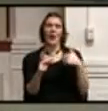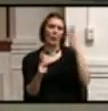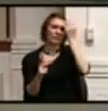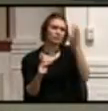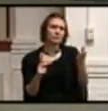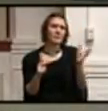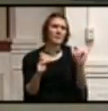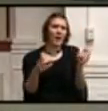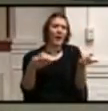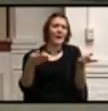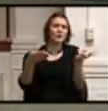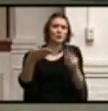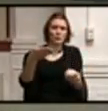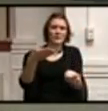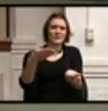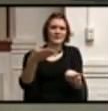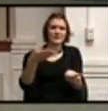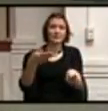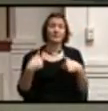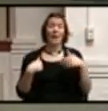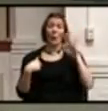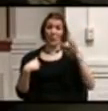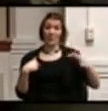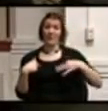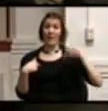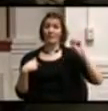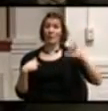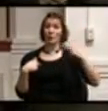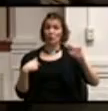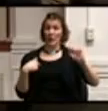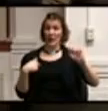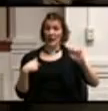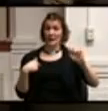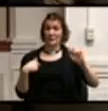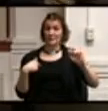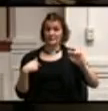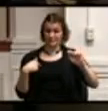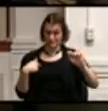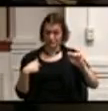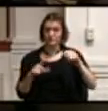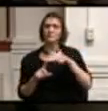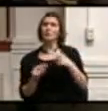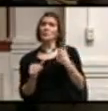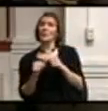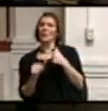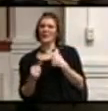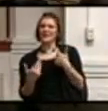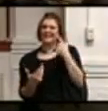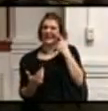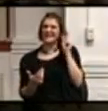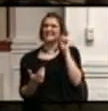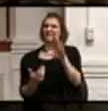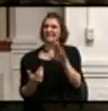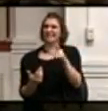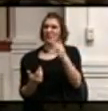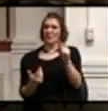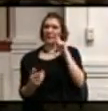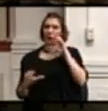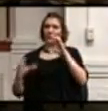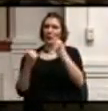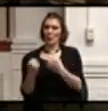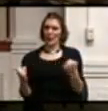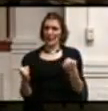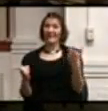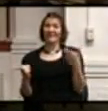meeting. What we're going to be applying for is the last grant that the communication grant that we just went through. We were